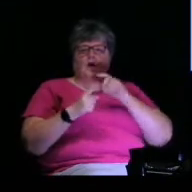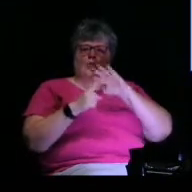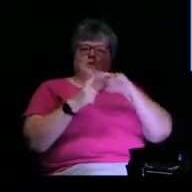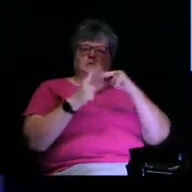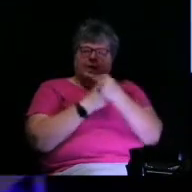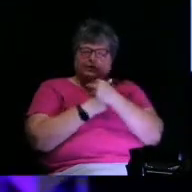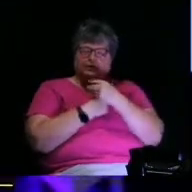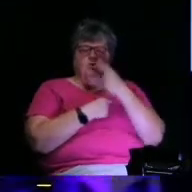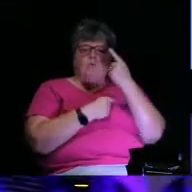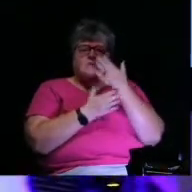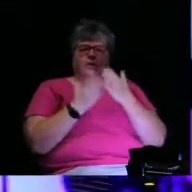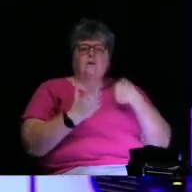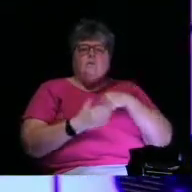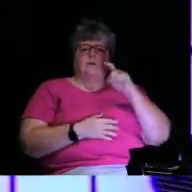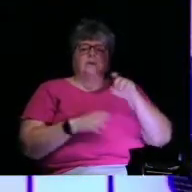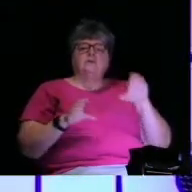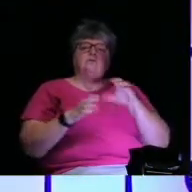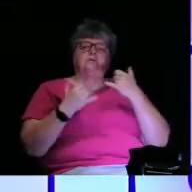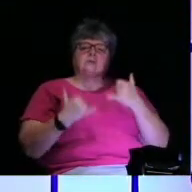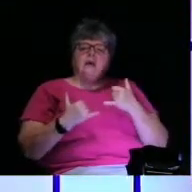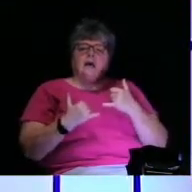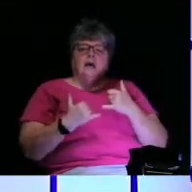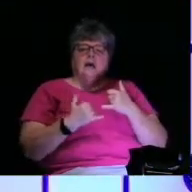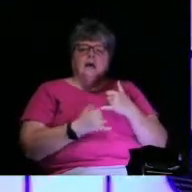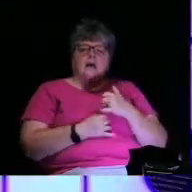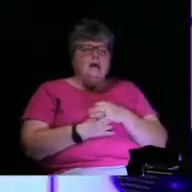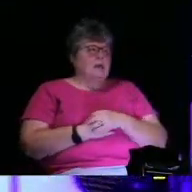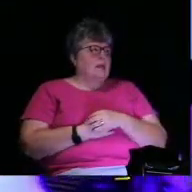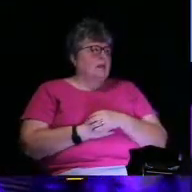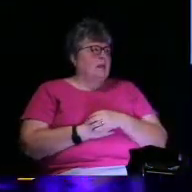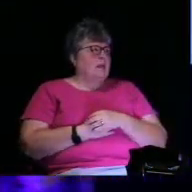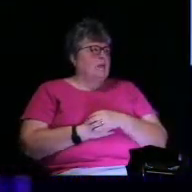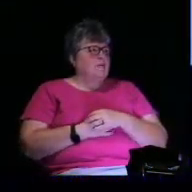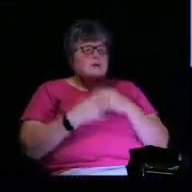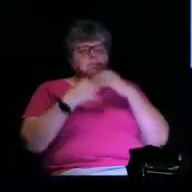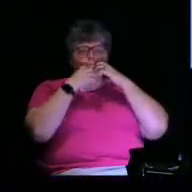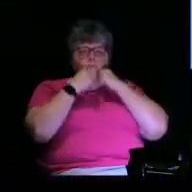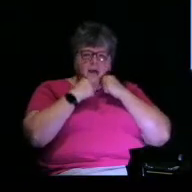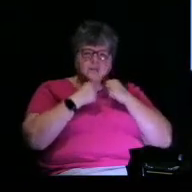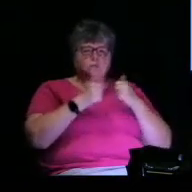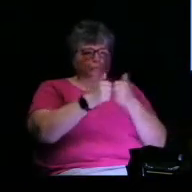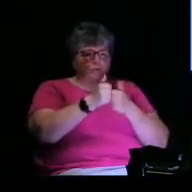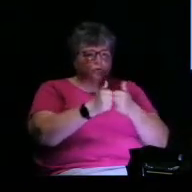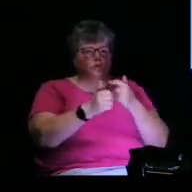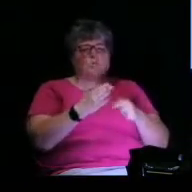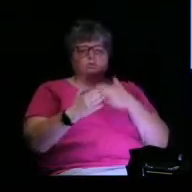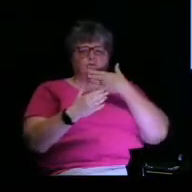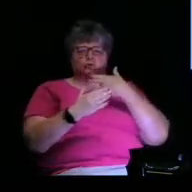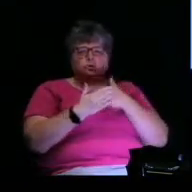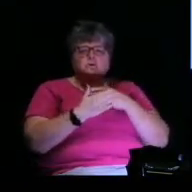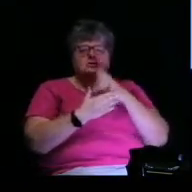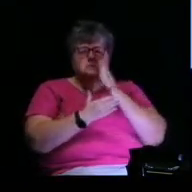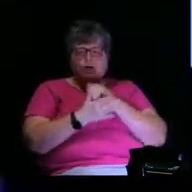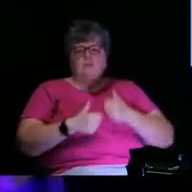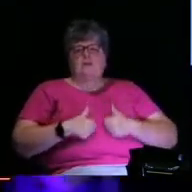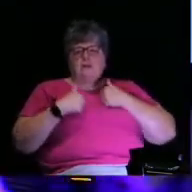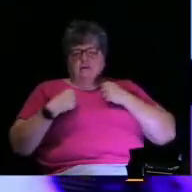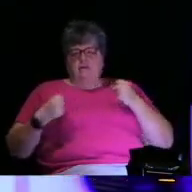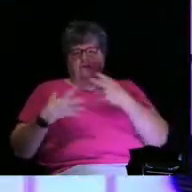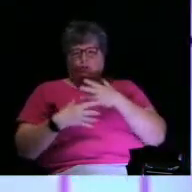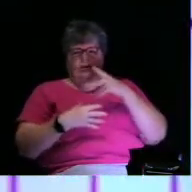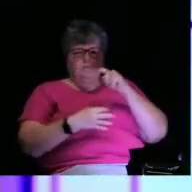thing we need to do today is this, all right? One of the things we need today is we gotta be passionate, pursue what is good, all right? And we gotta stop living in fear. And Peter also tells